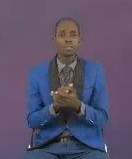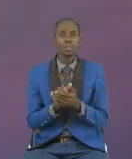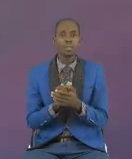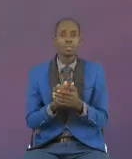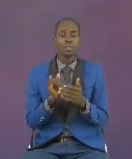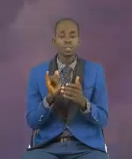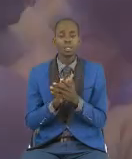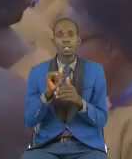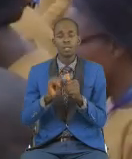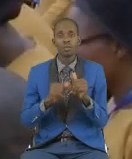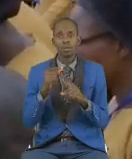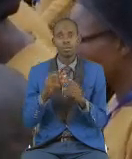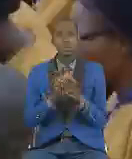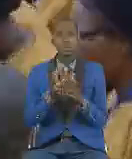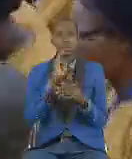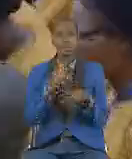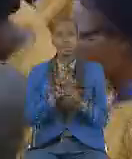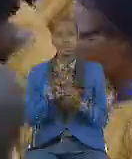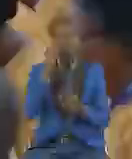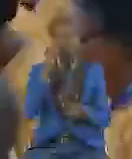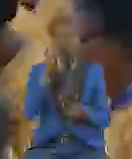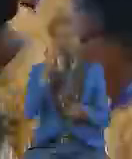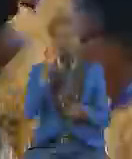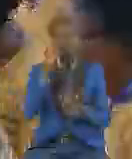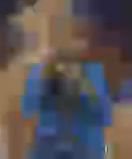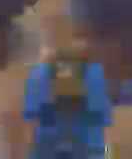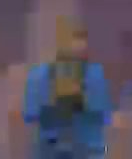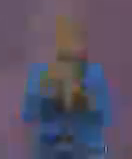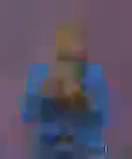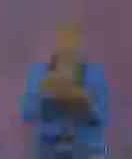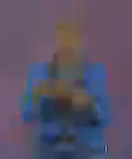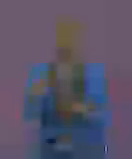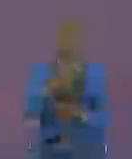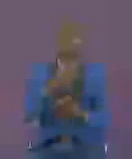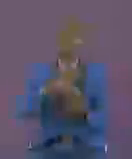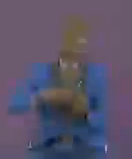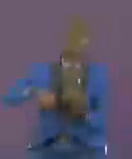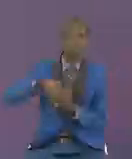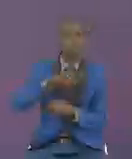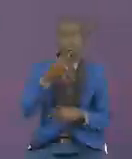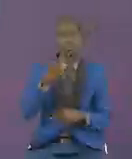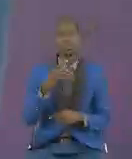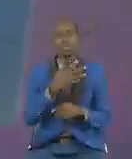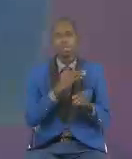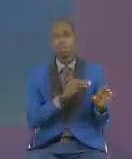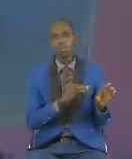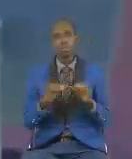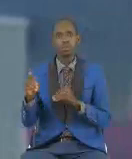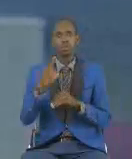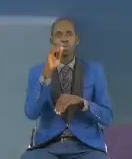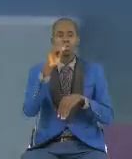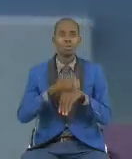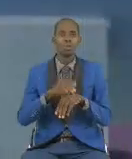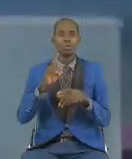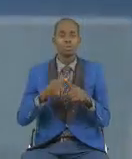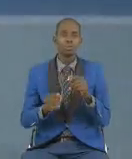you. Penetrate your heart. Turn you around and move you on to higher